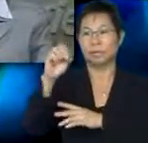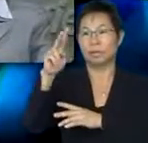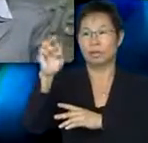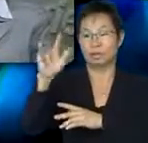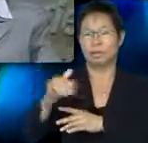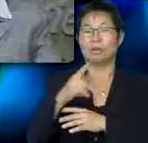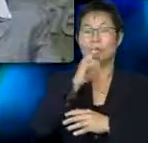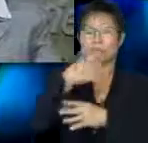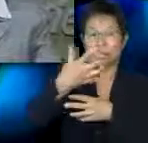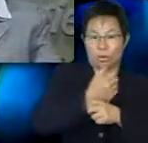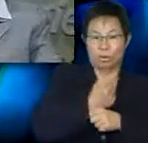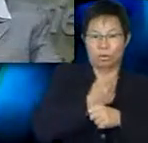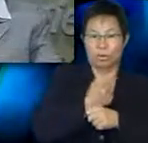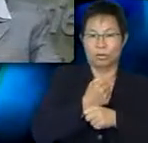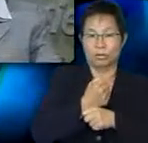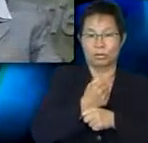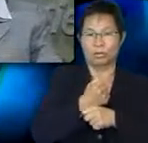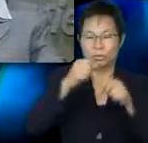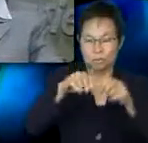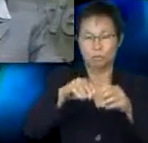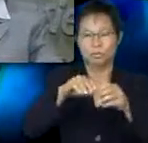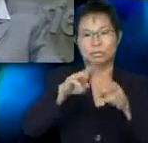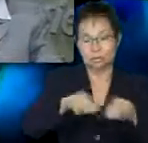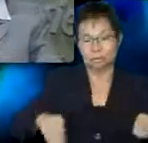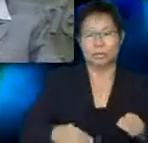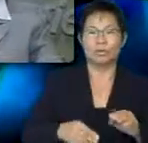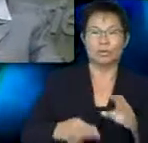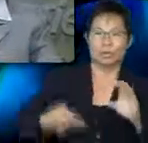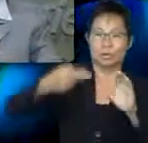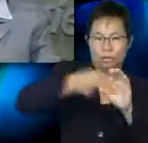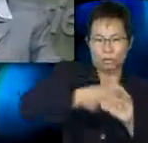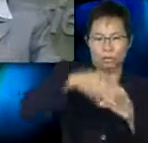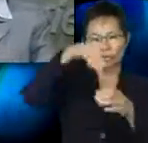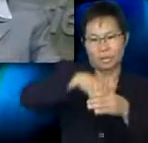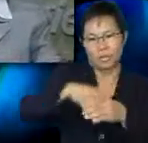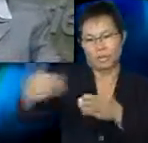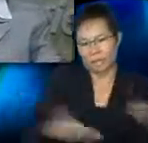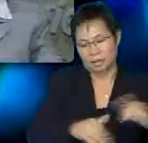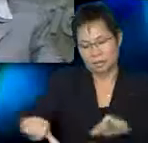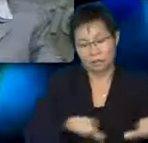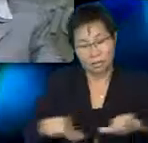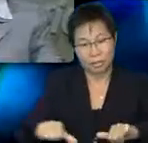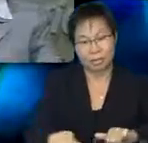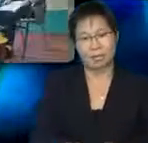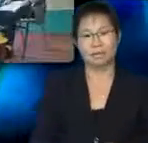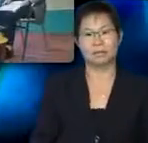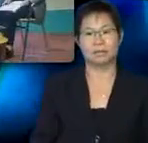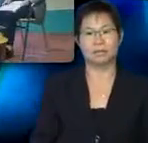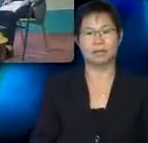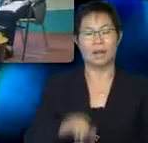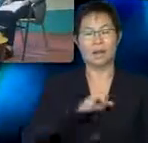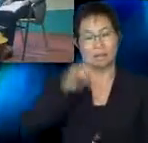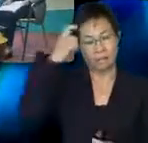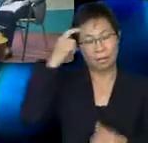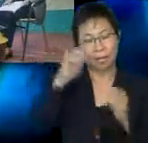students involved in carrying out the activity, yeah? Yes. I